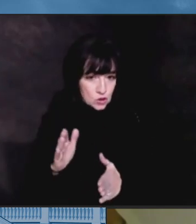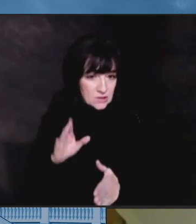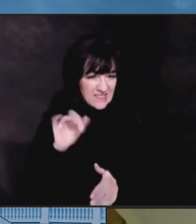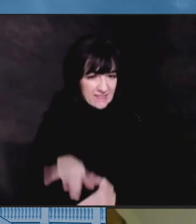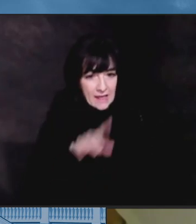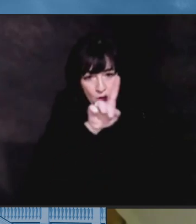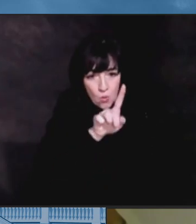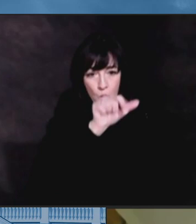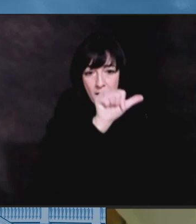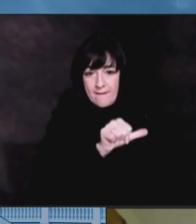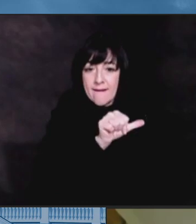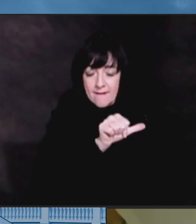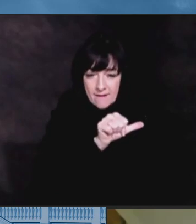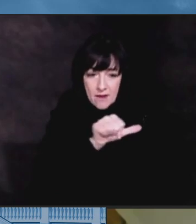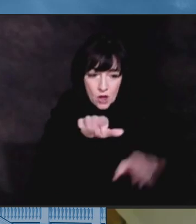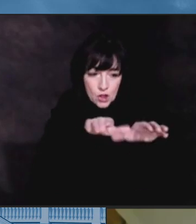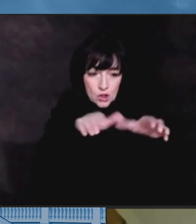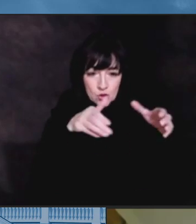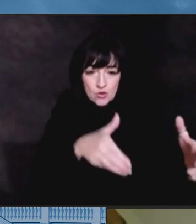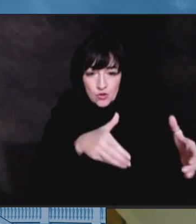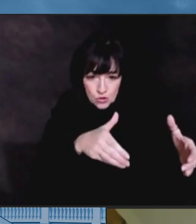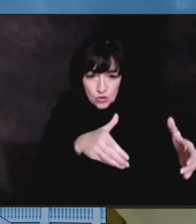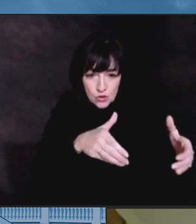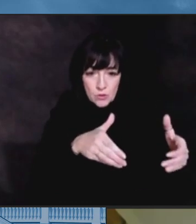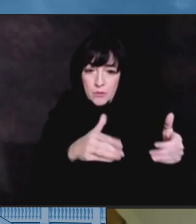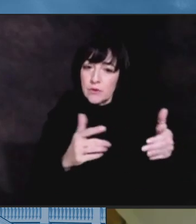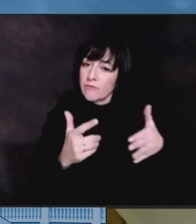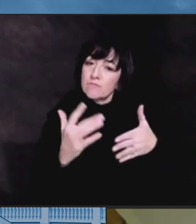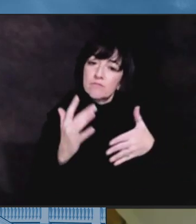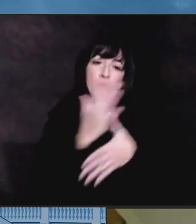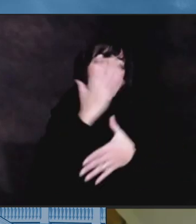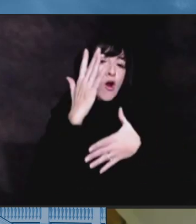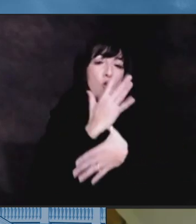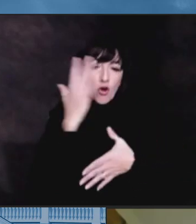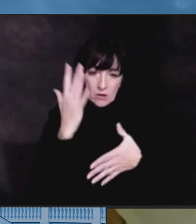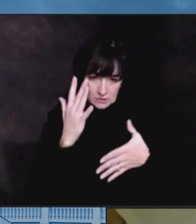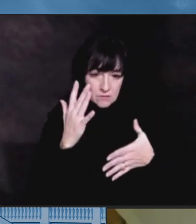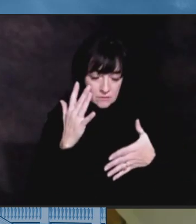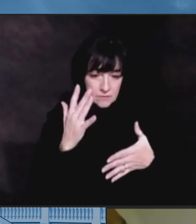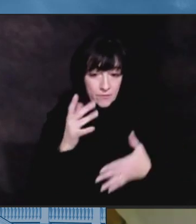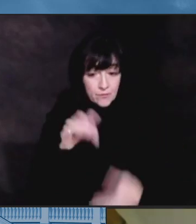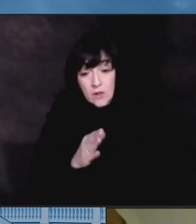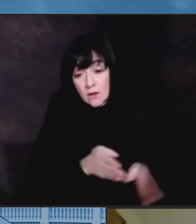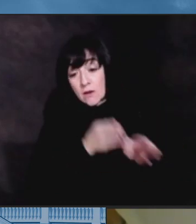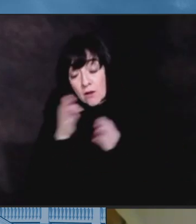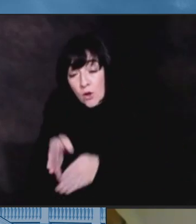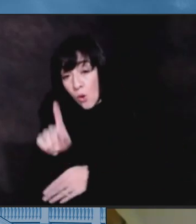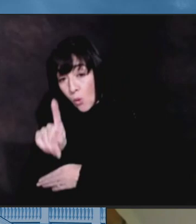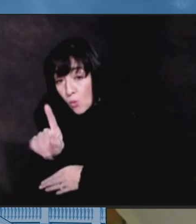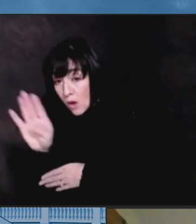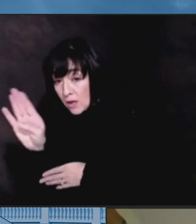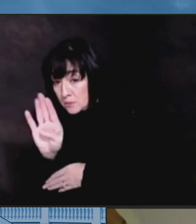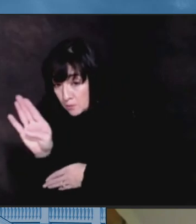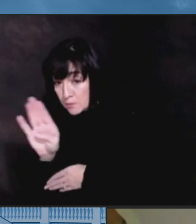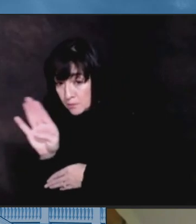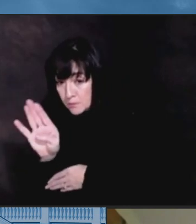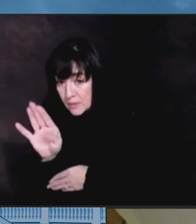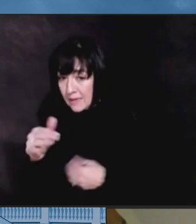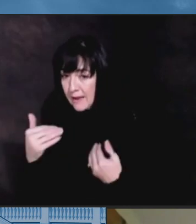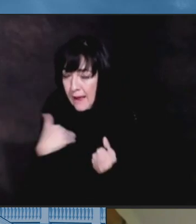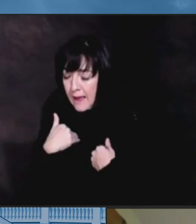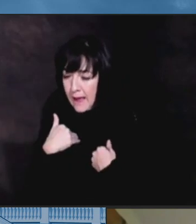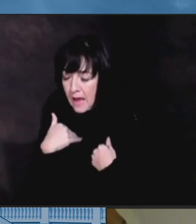to getting to the vaccine into that group. The 1B is a phase of which there's more work to